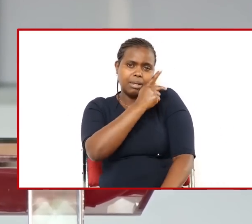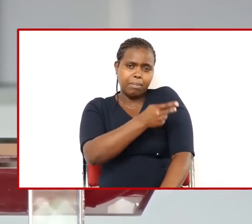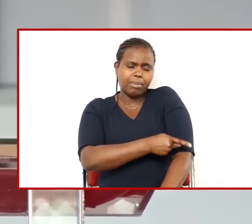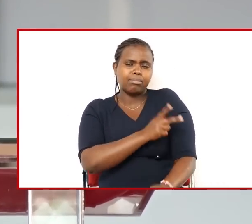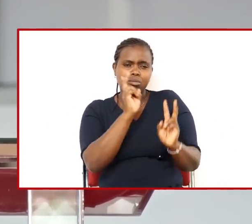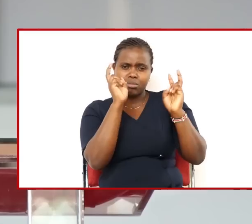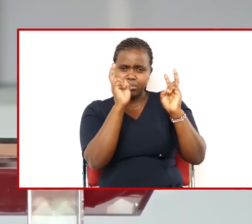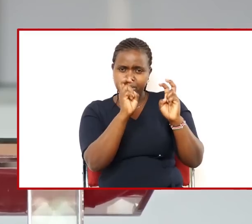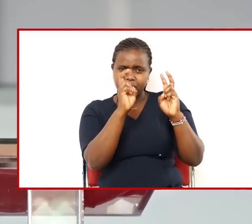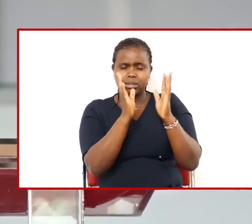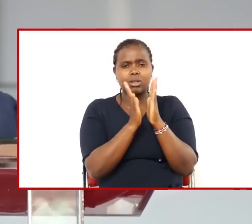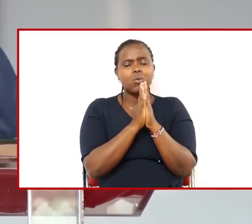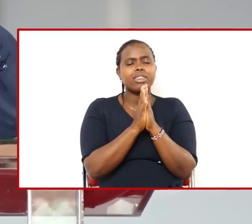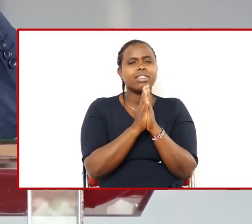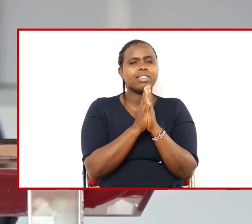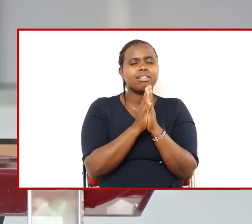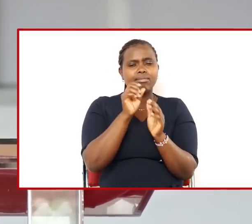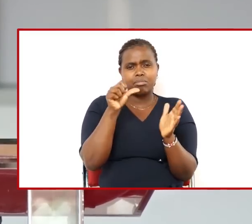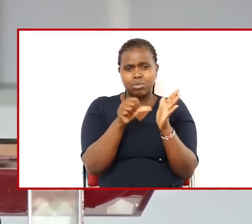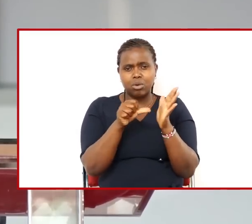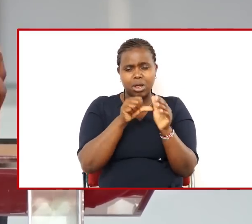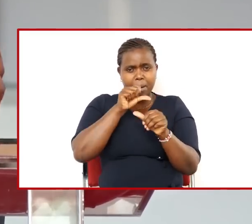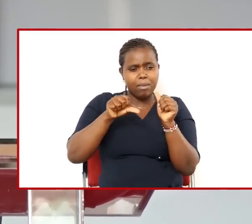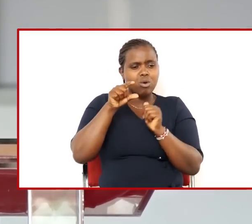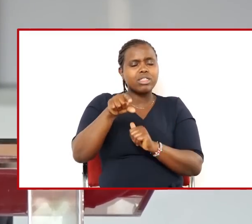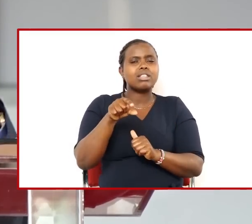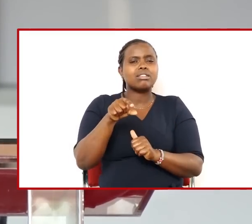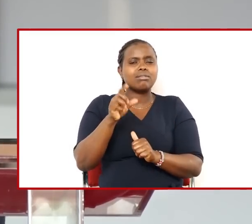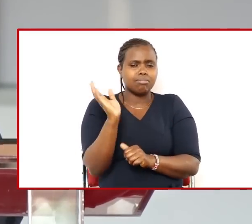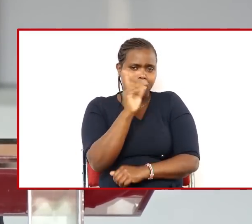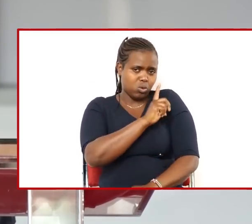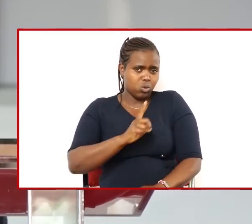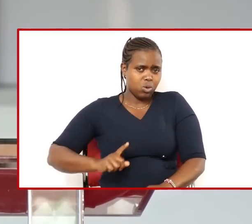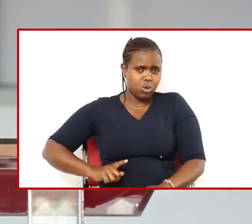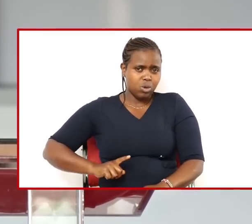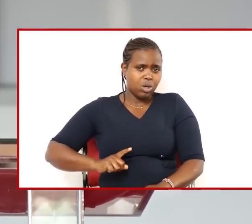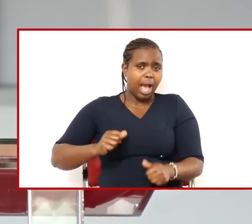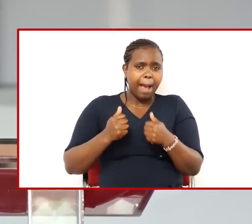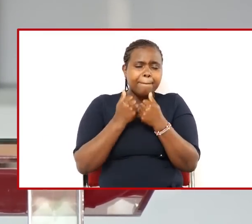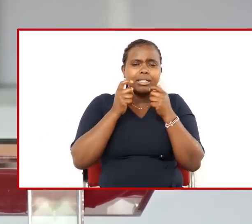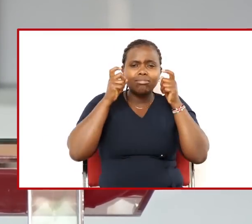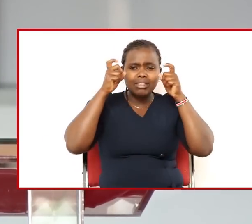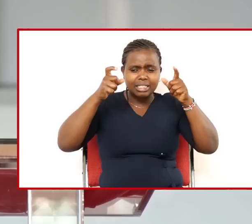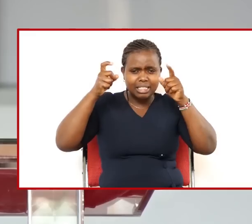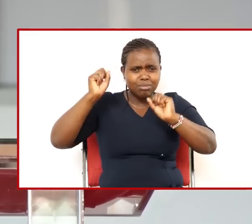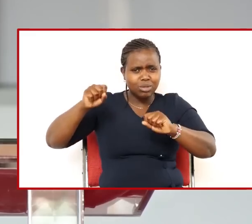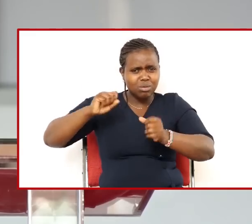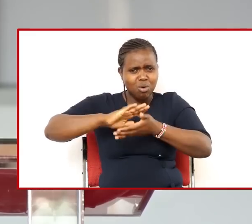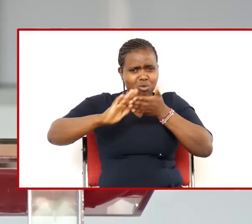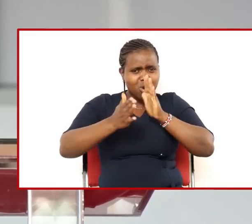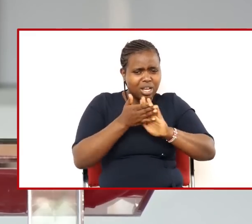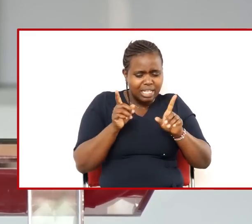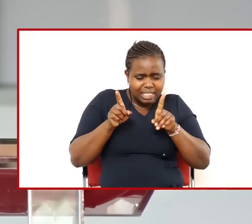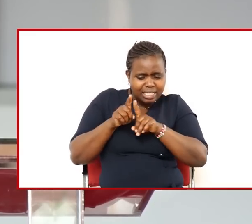the picture, and the problem of this restoration is that while sin might be forgiven and the